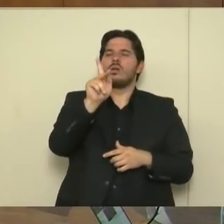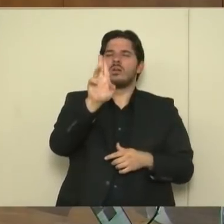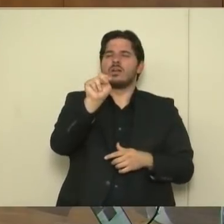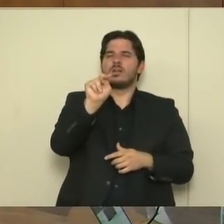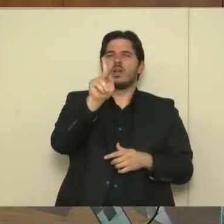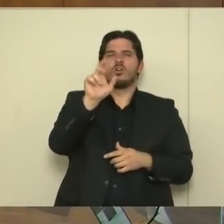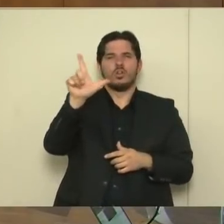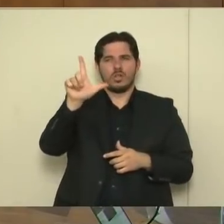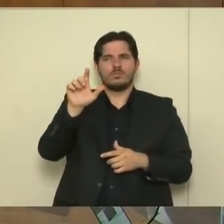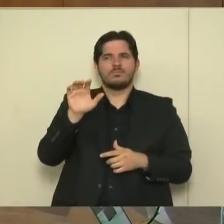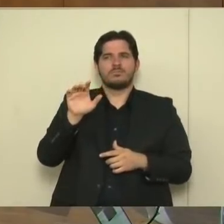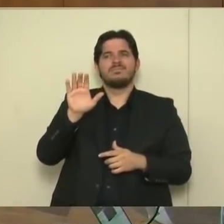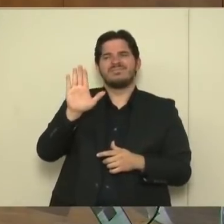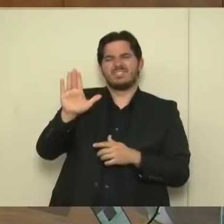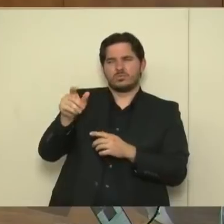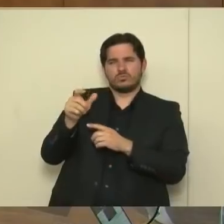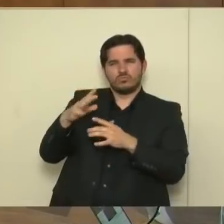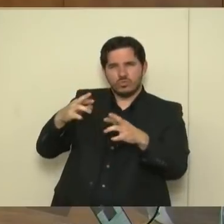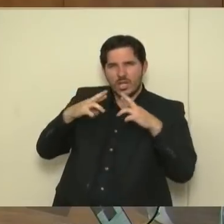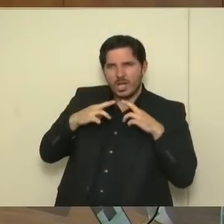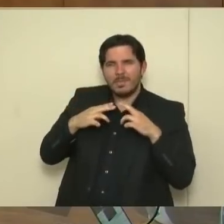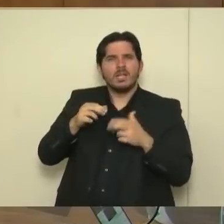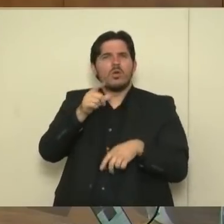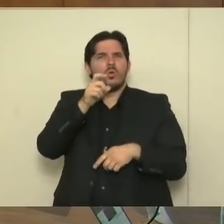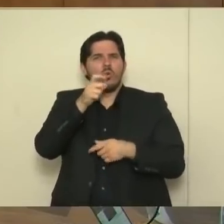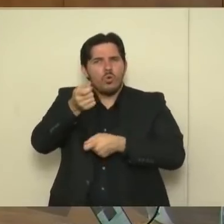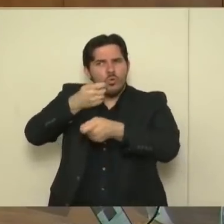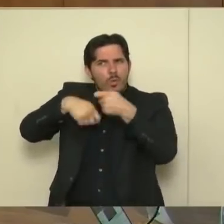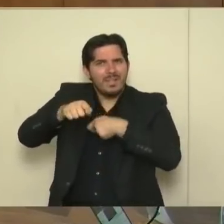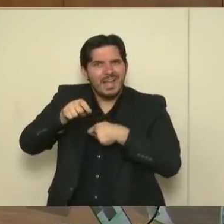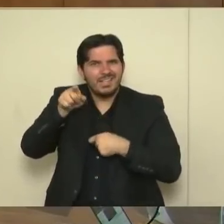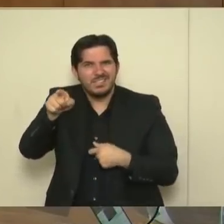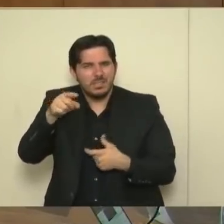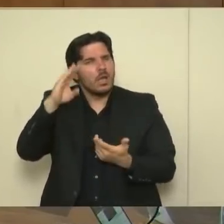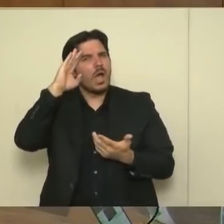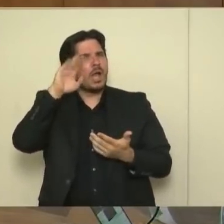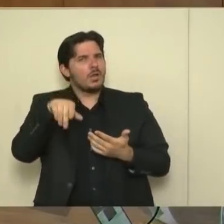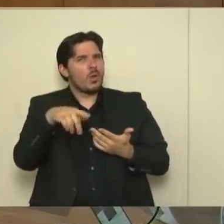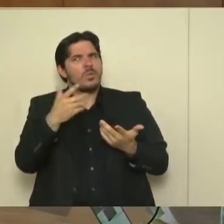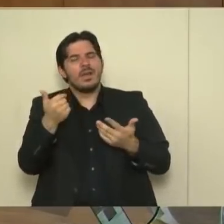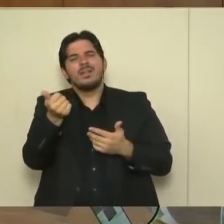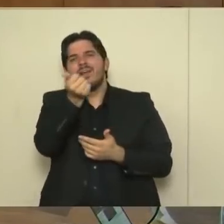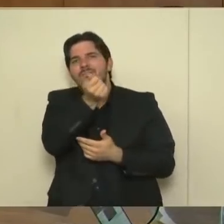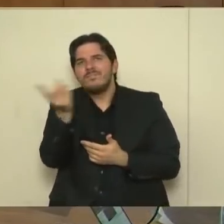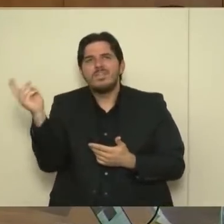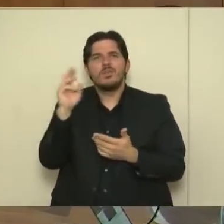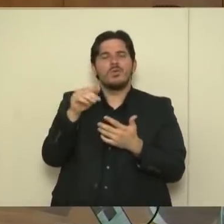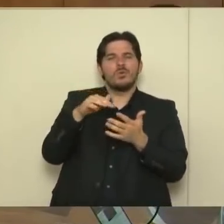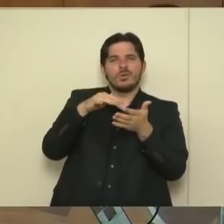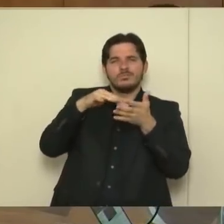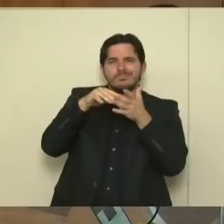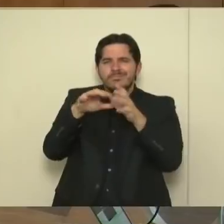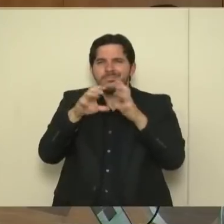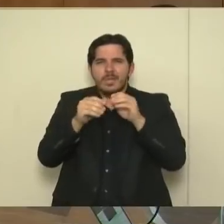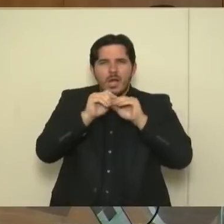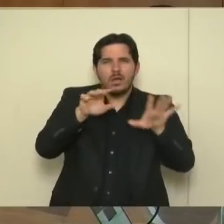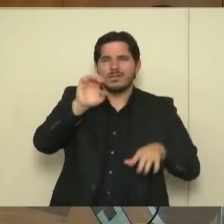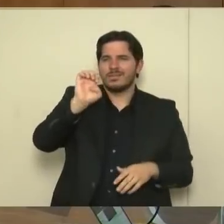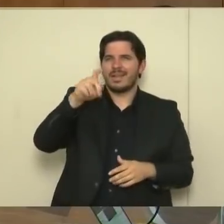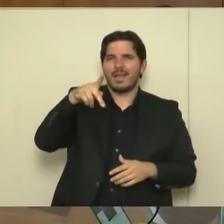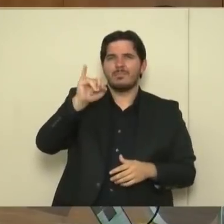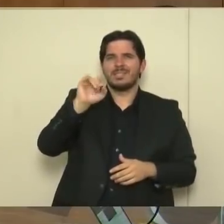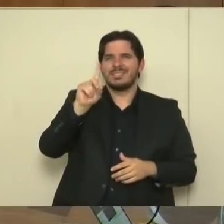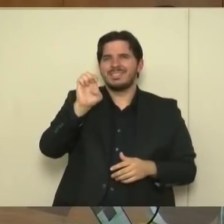on Department of Health staffing. I noted over the summer there were several epidemiology positions open. I wasn't sure if they were